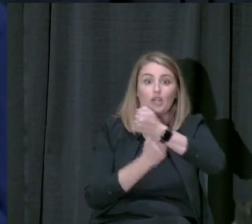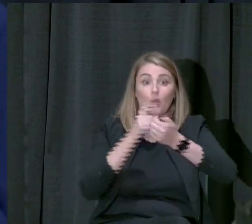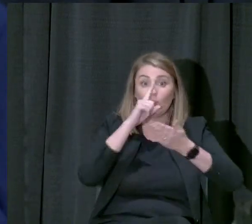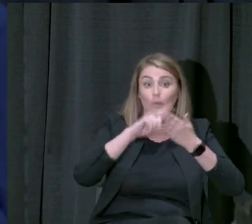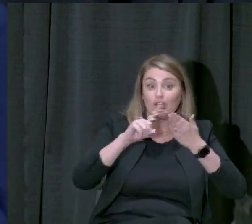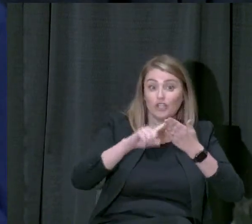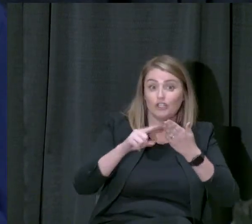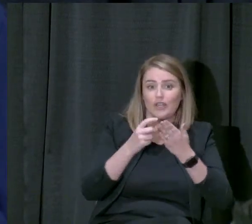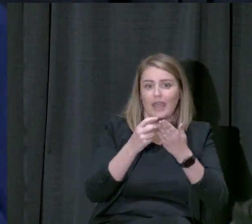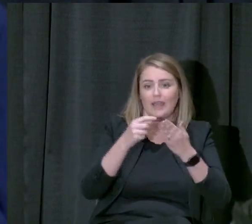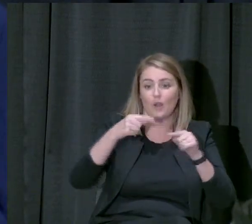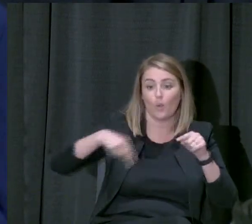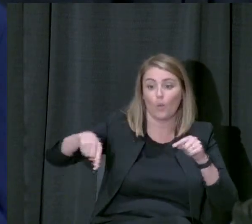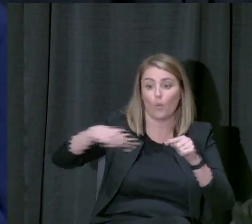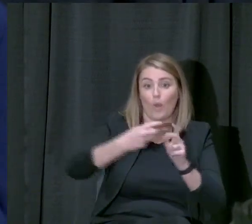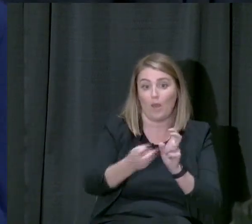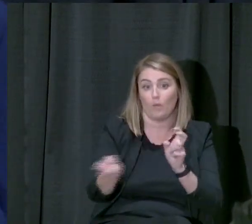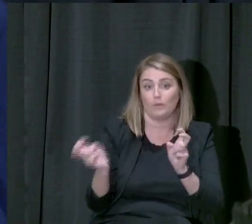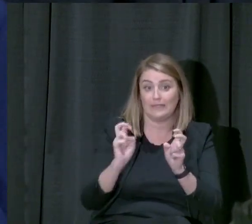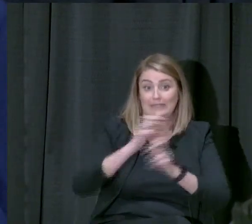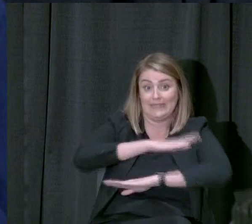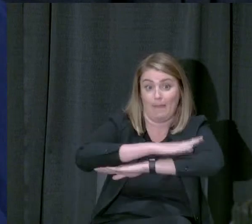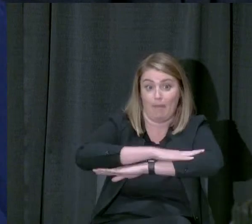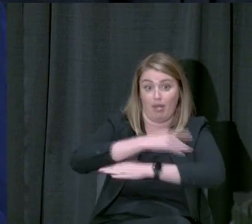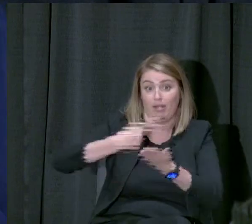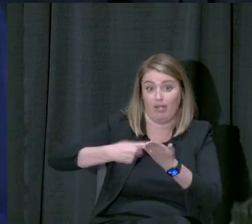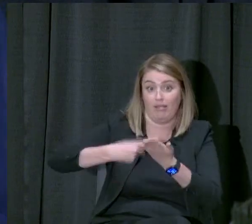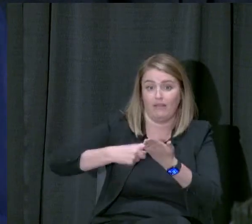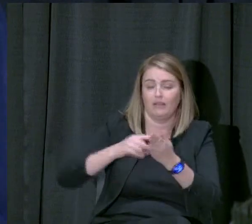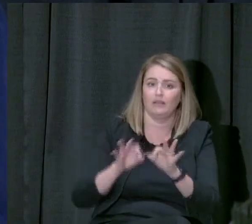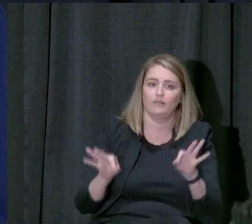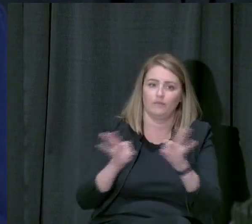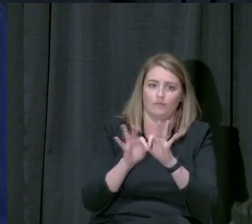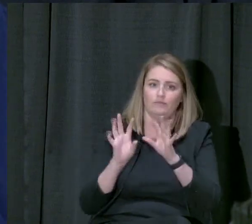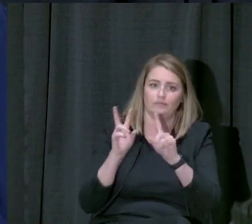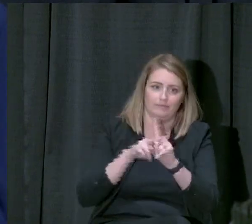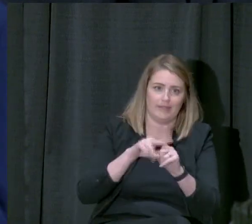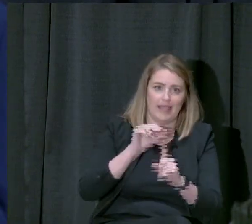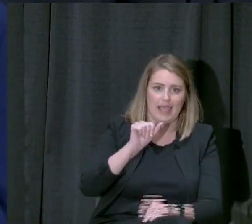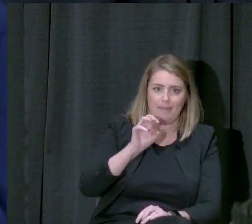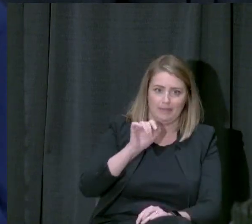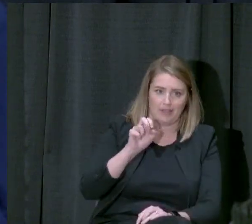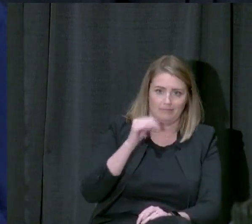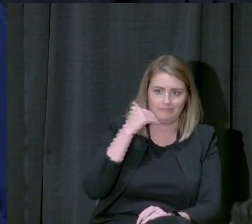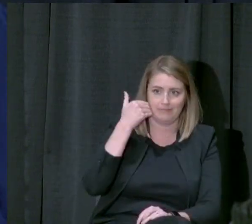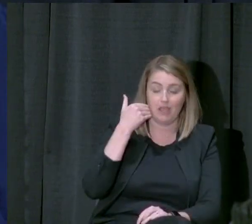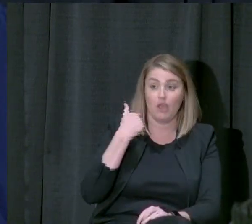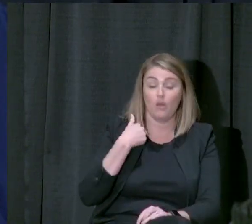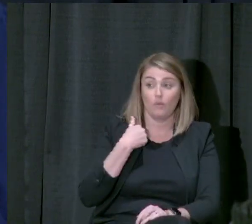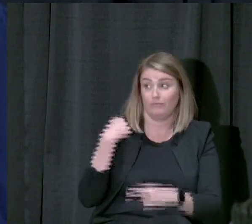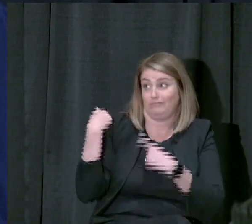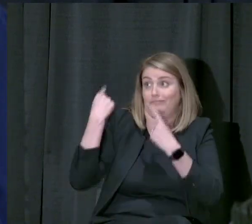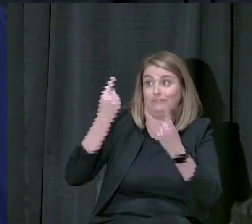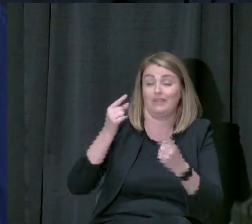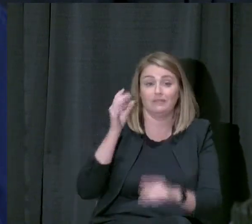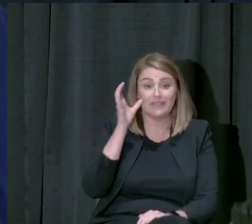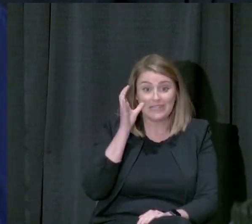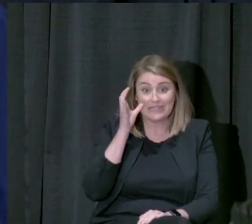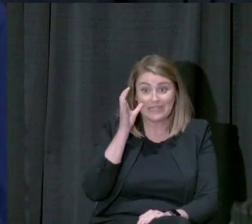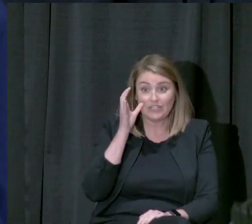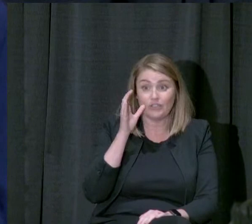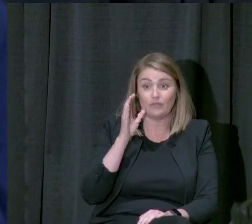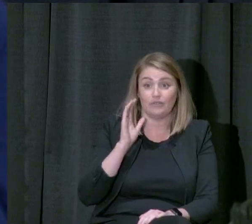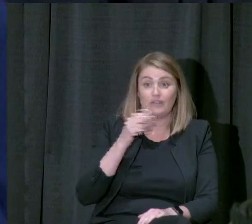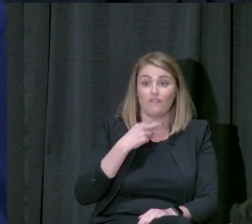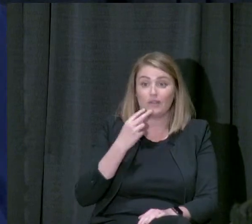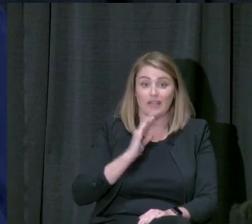roundtables are to the Amazon culture. Since day one, Amazon has been listening to the voices of our customers, and that hasn't changed.